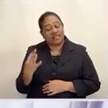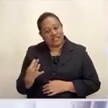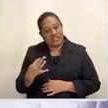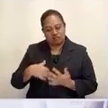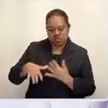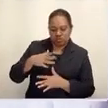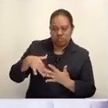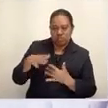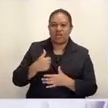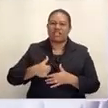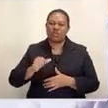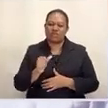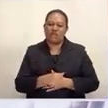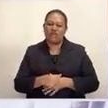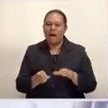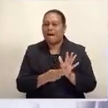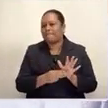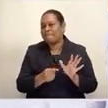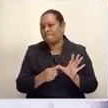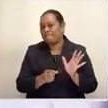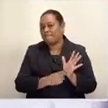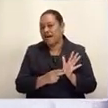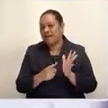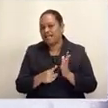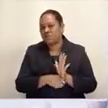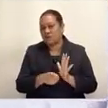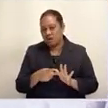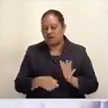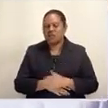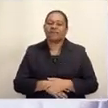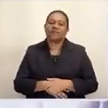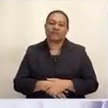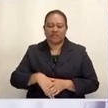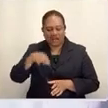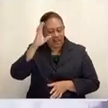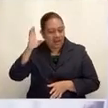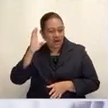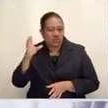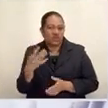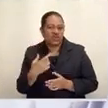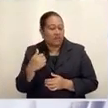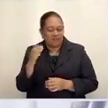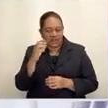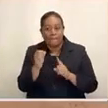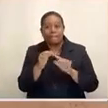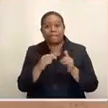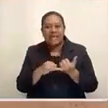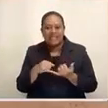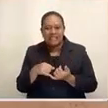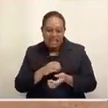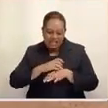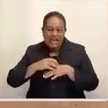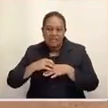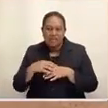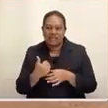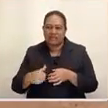blend fertilizers, then weed management, control of pest and disease, all subjects are covered. Today,